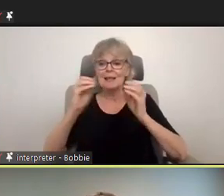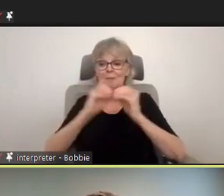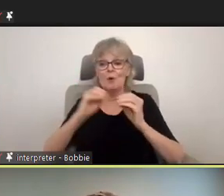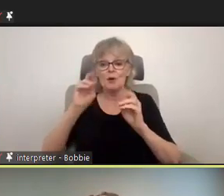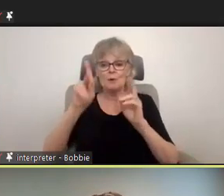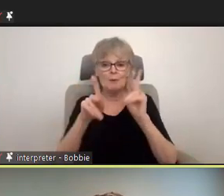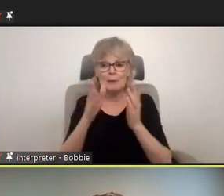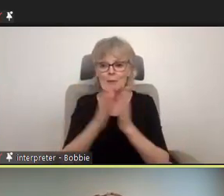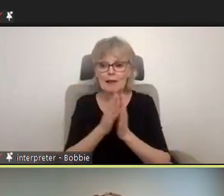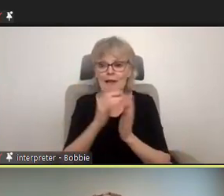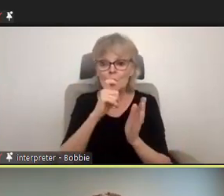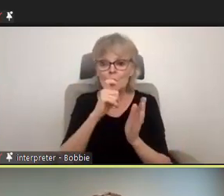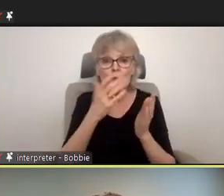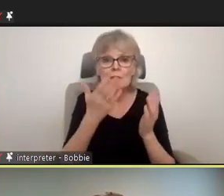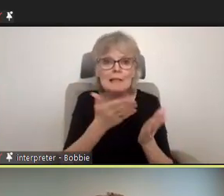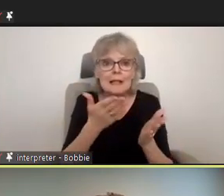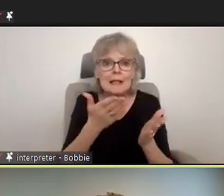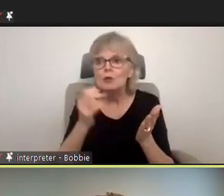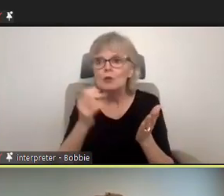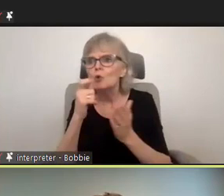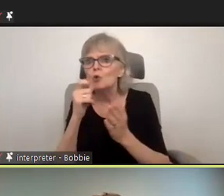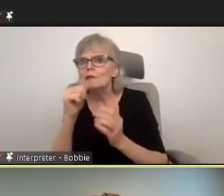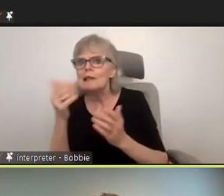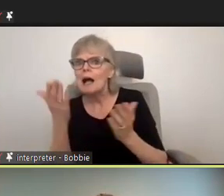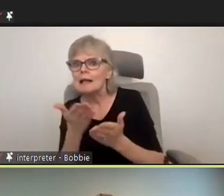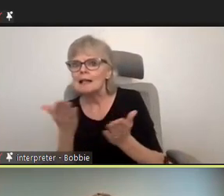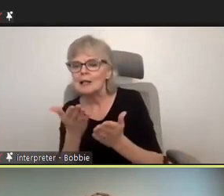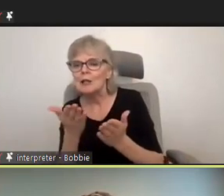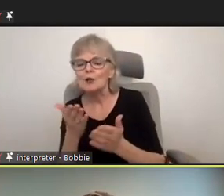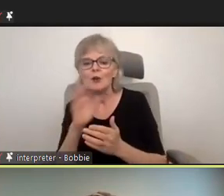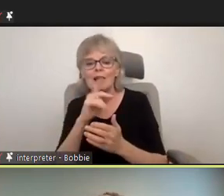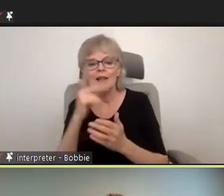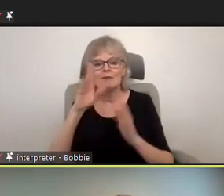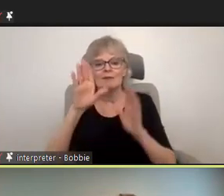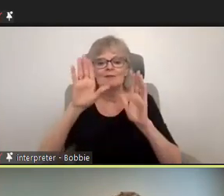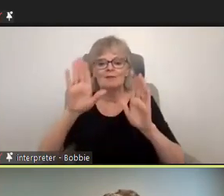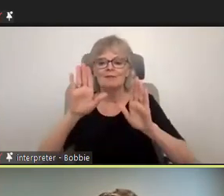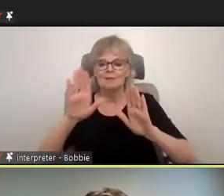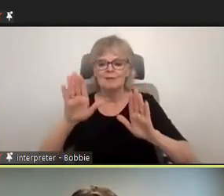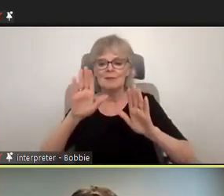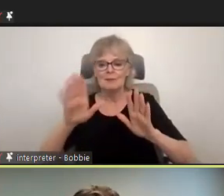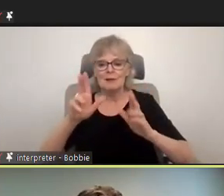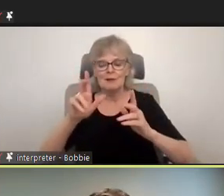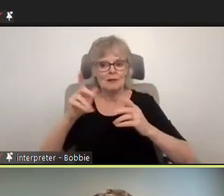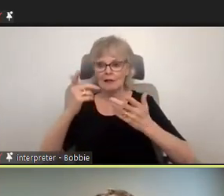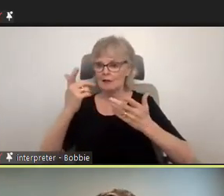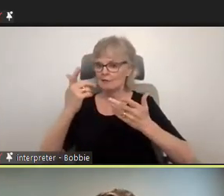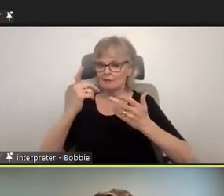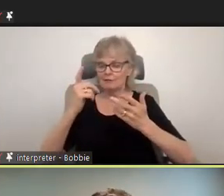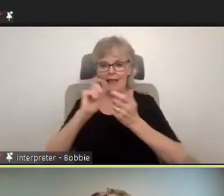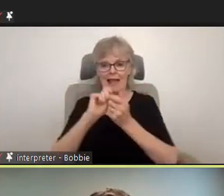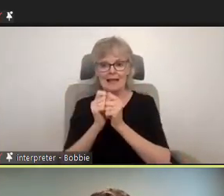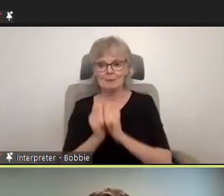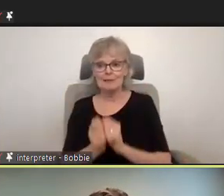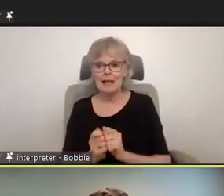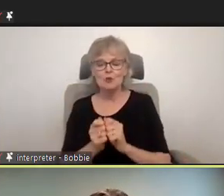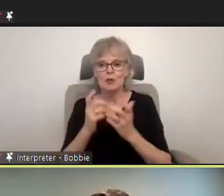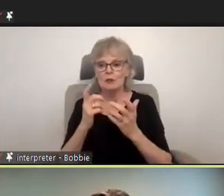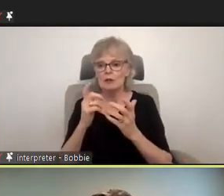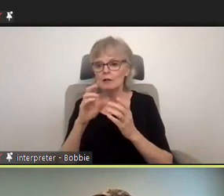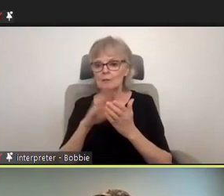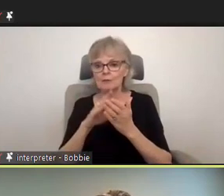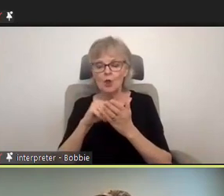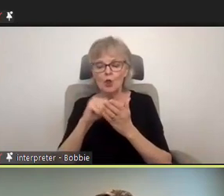asking who's here and who's still missing. And of course, I have seen amazing resilience and adaptation for people learning how to use Zoom